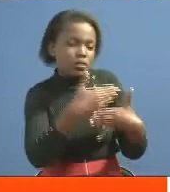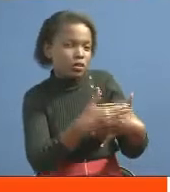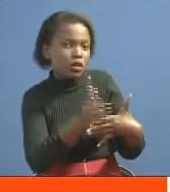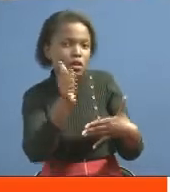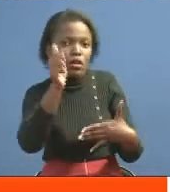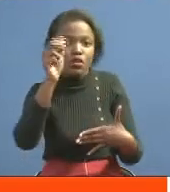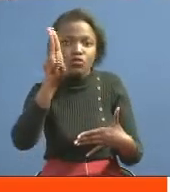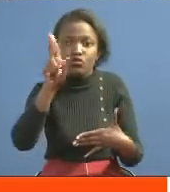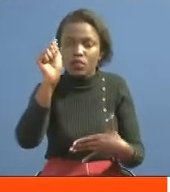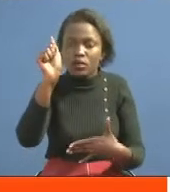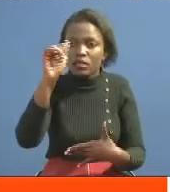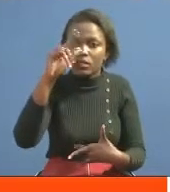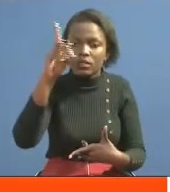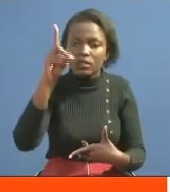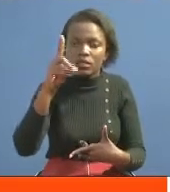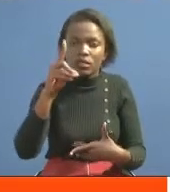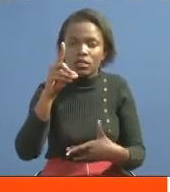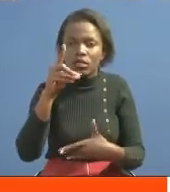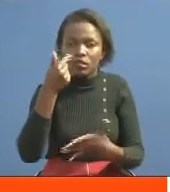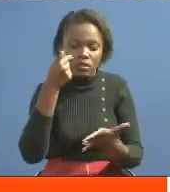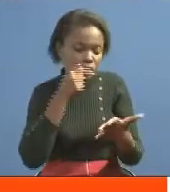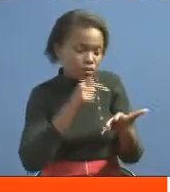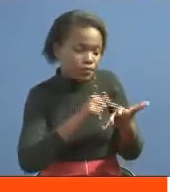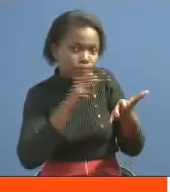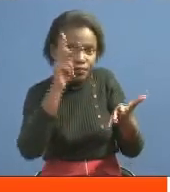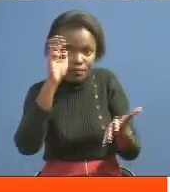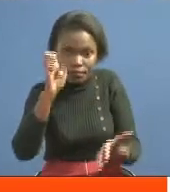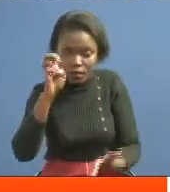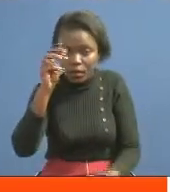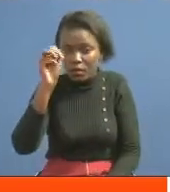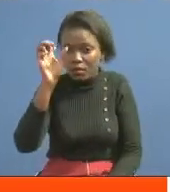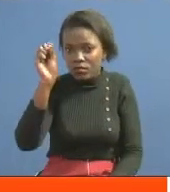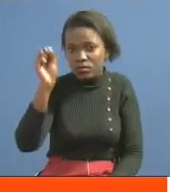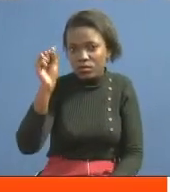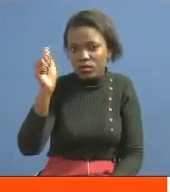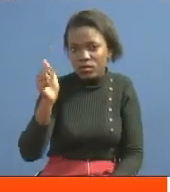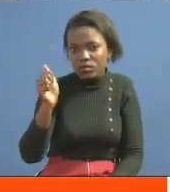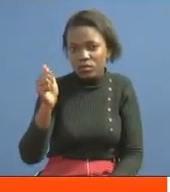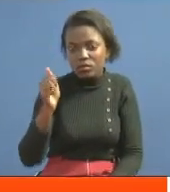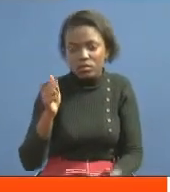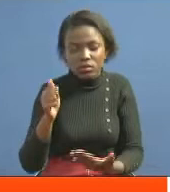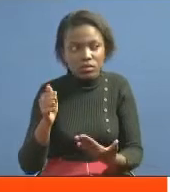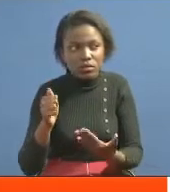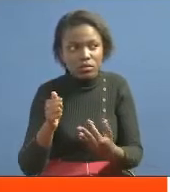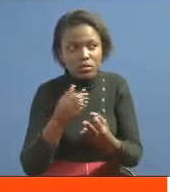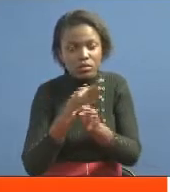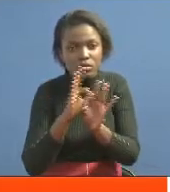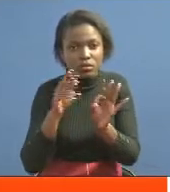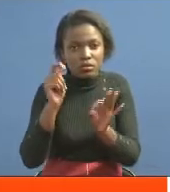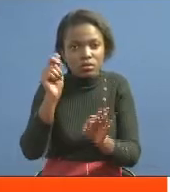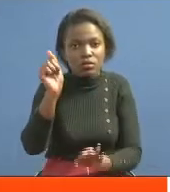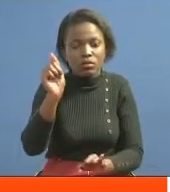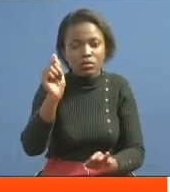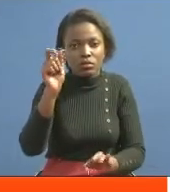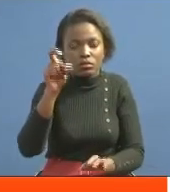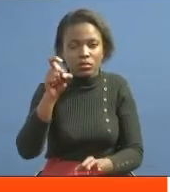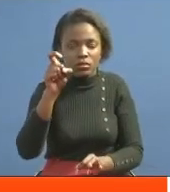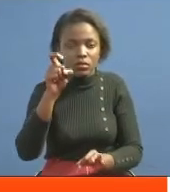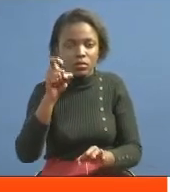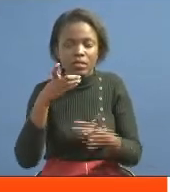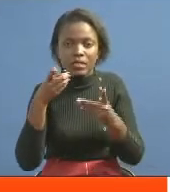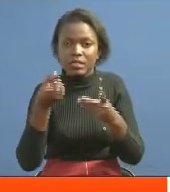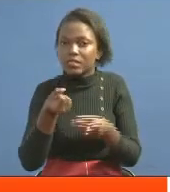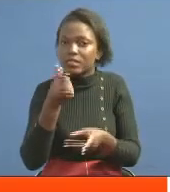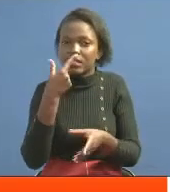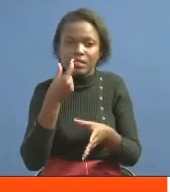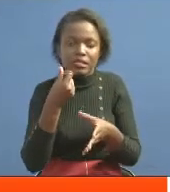opted not to go through KEMSA, who would have received the consignment tax-free. The drugs have since been released,